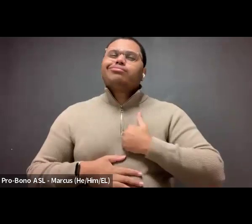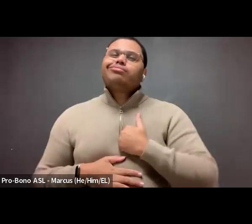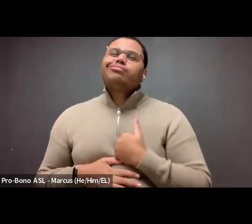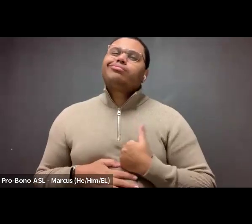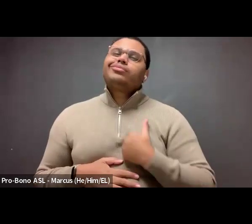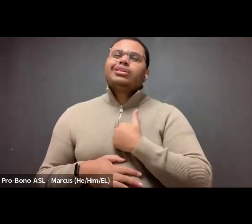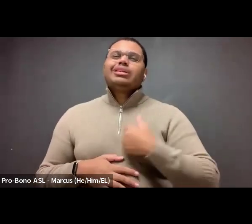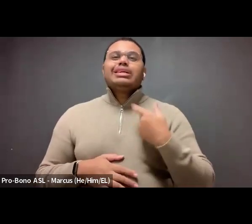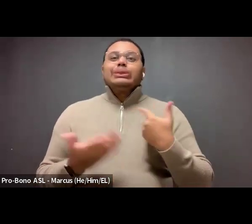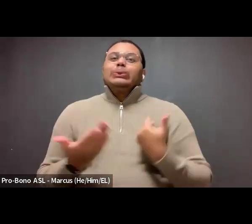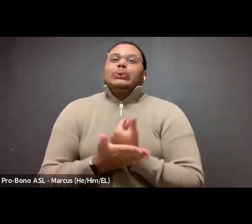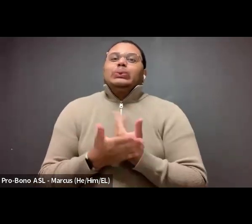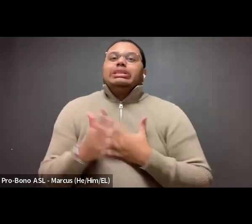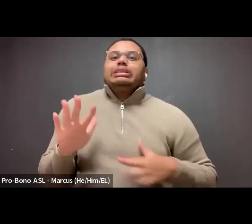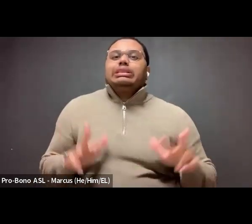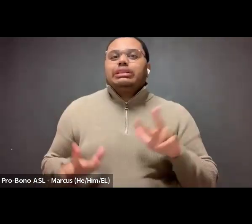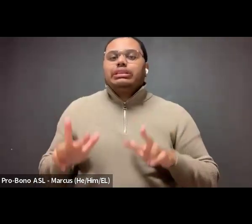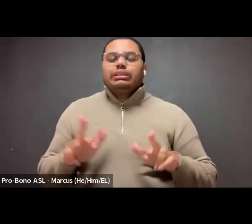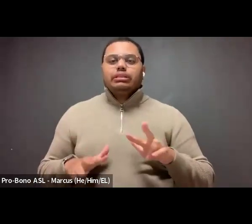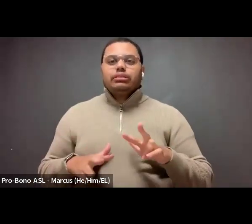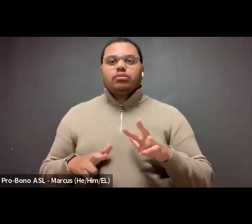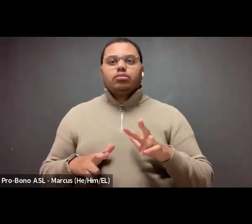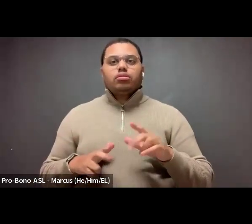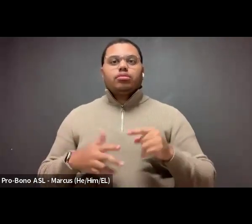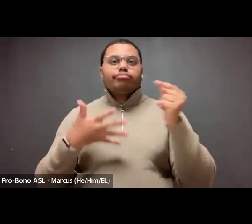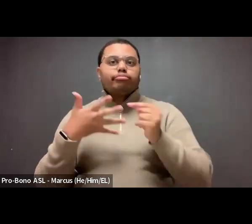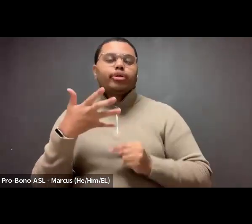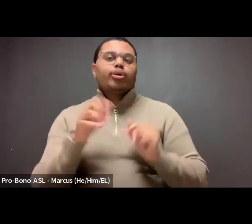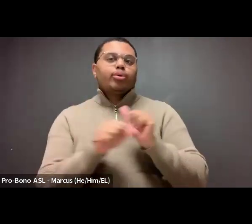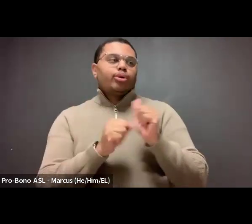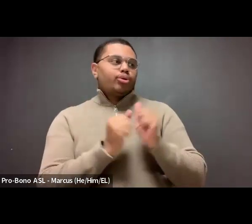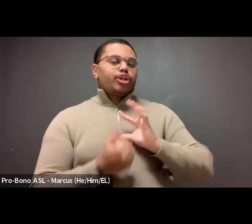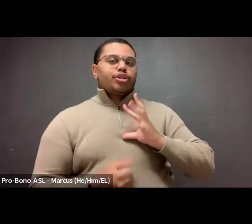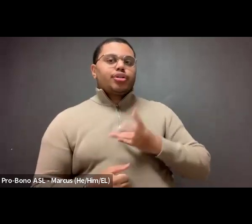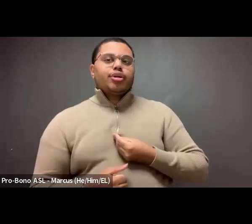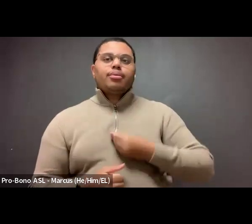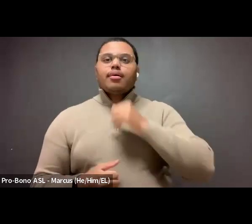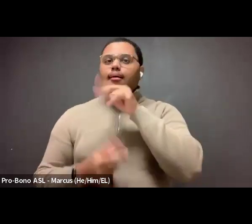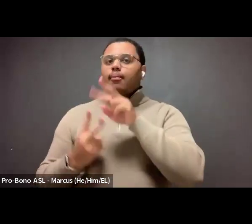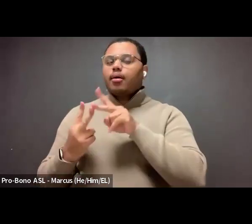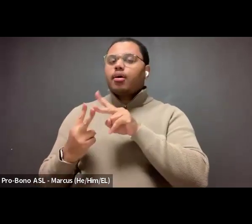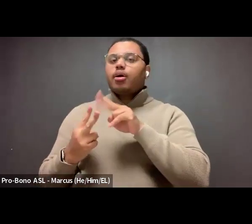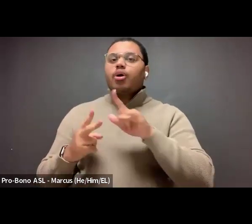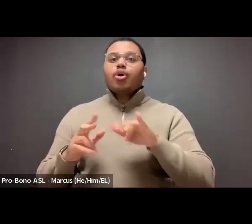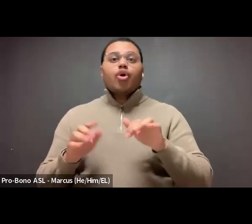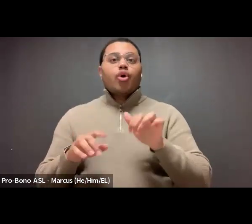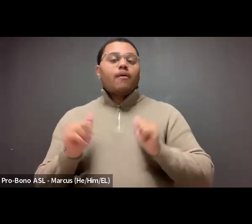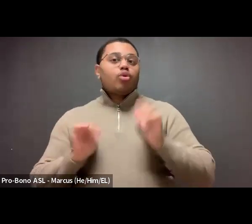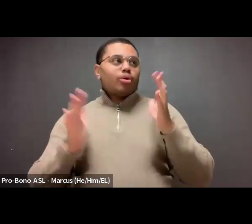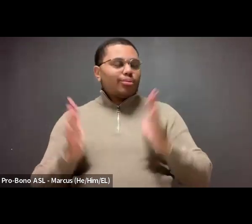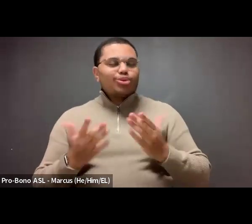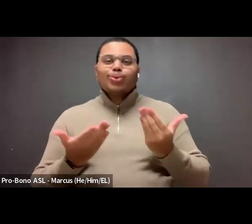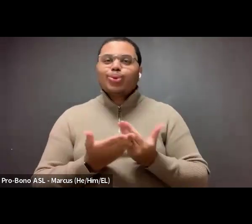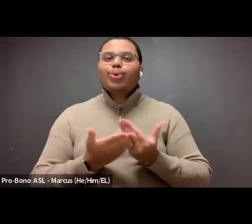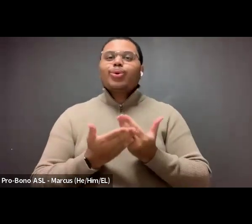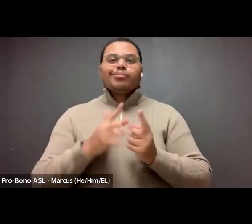is also new to me." The tools for working with transgender and non-binary performers are new and emerging.